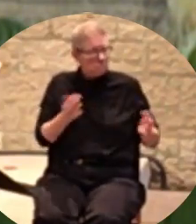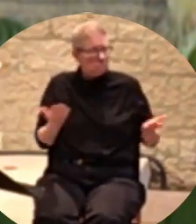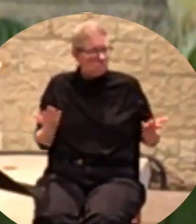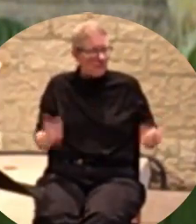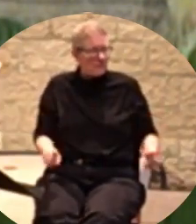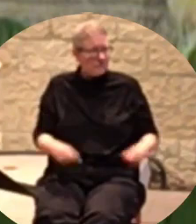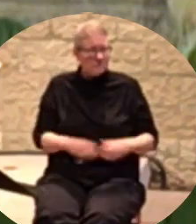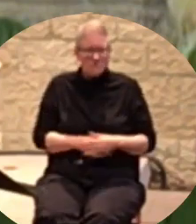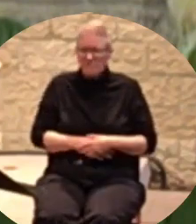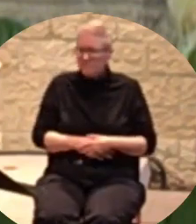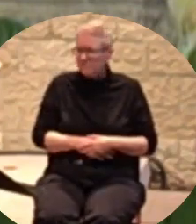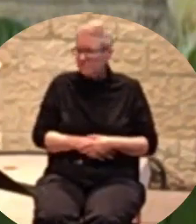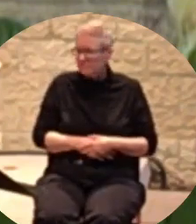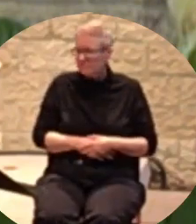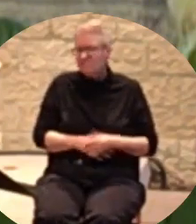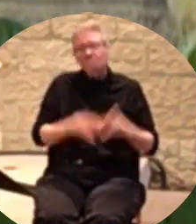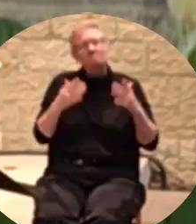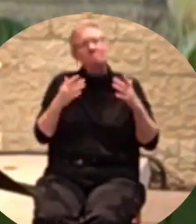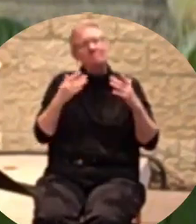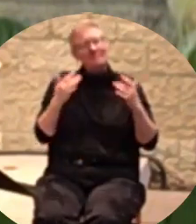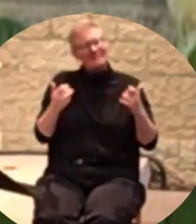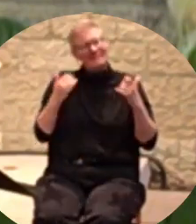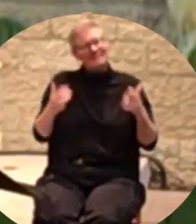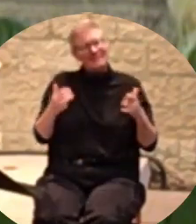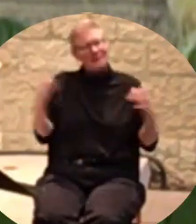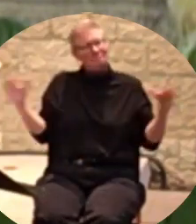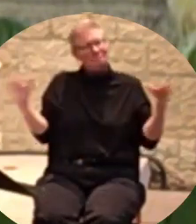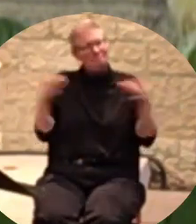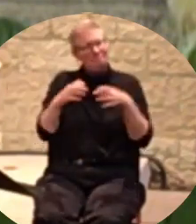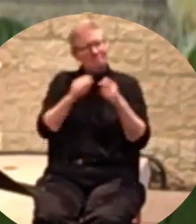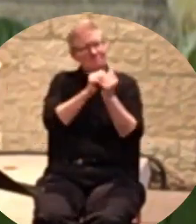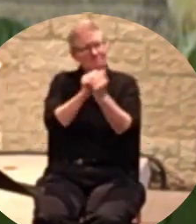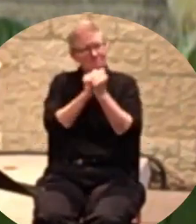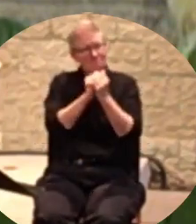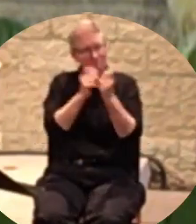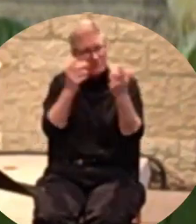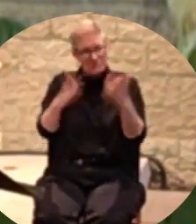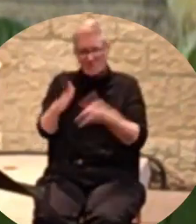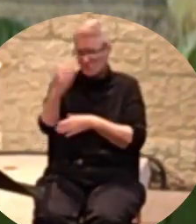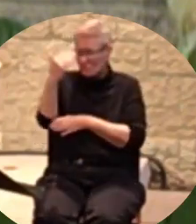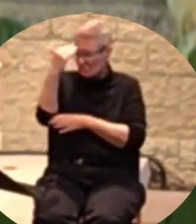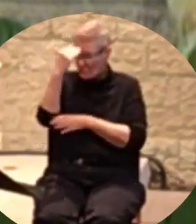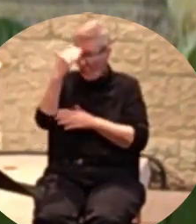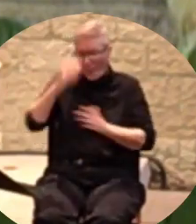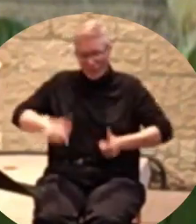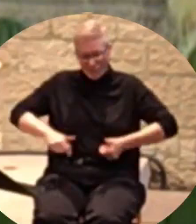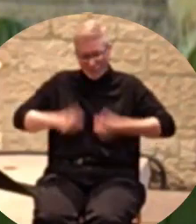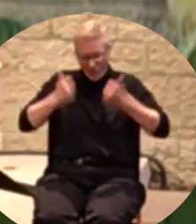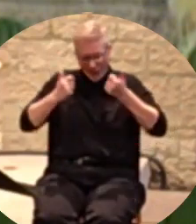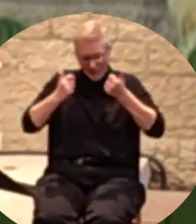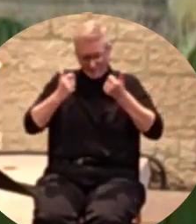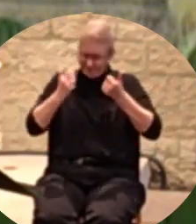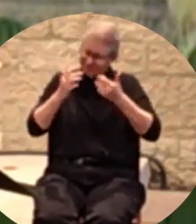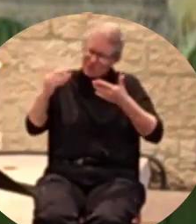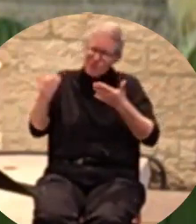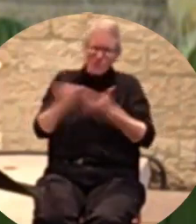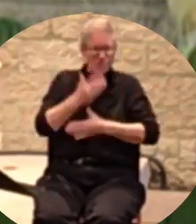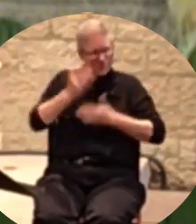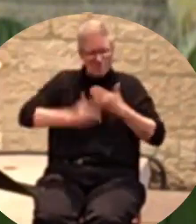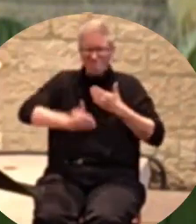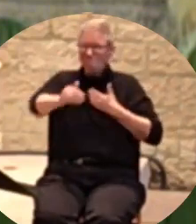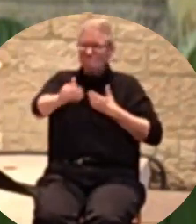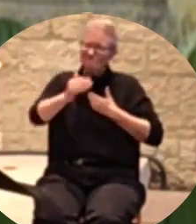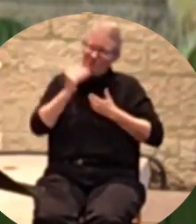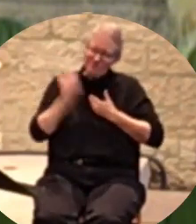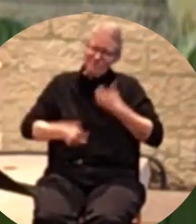And we come together today in the knowing that life will begin anew, that our differences